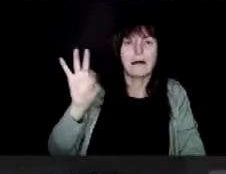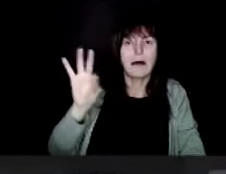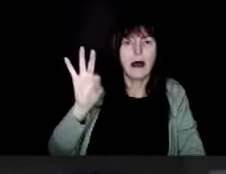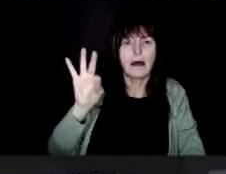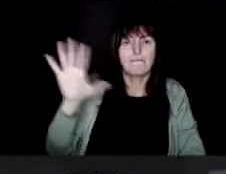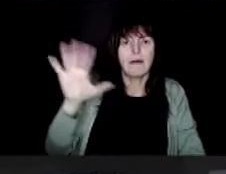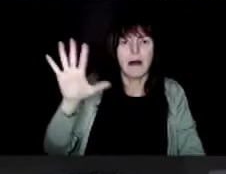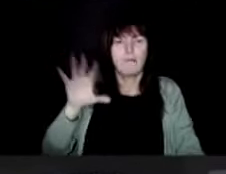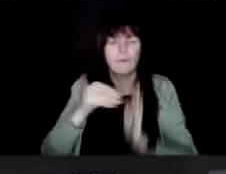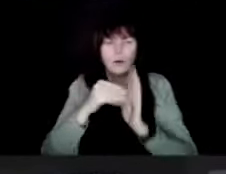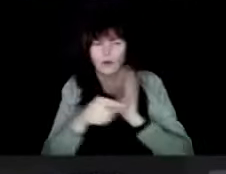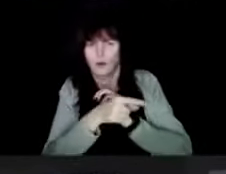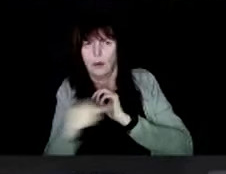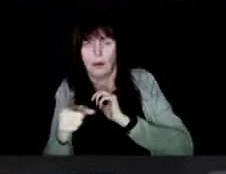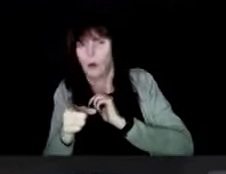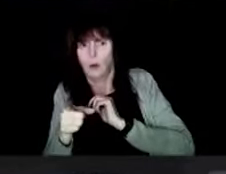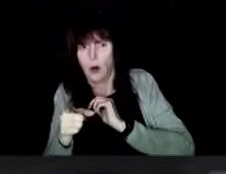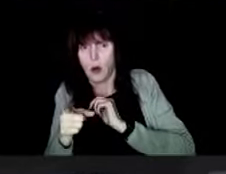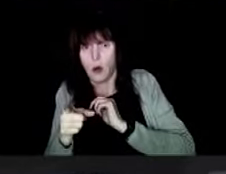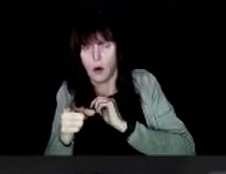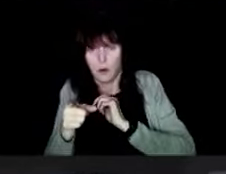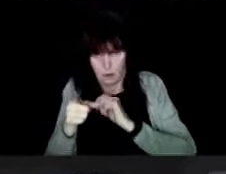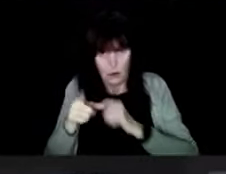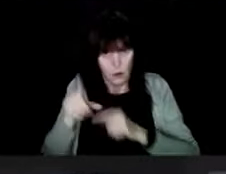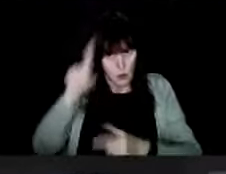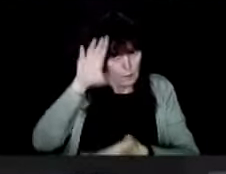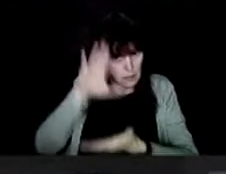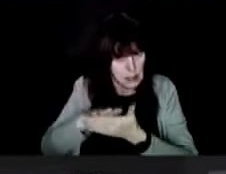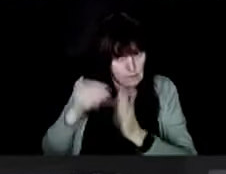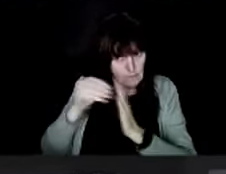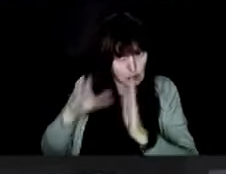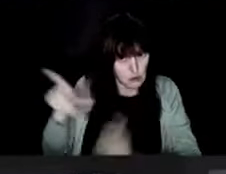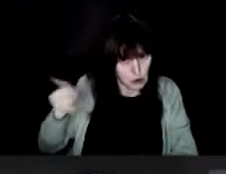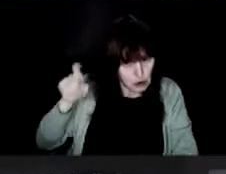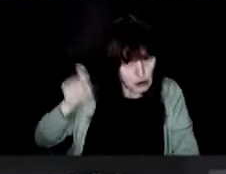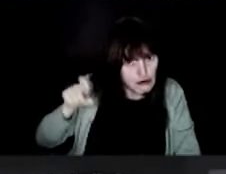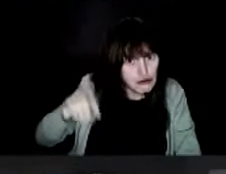getting N95 masks for maximum protection?